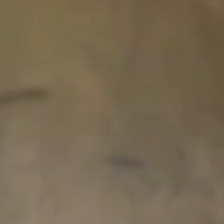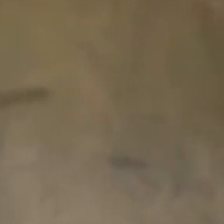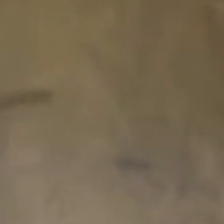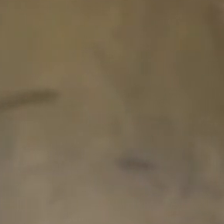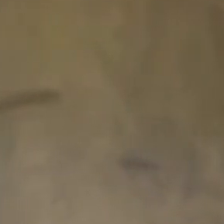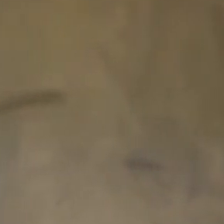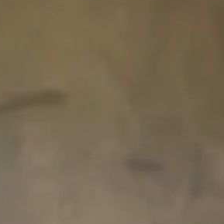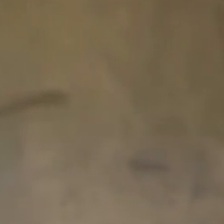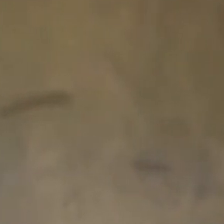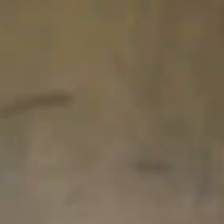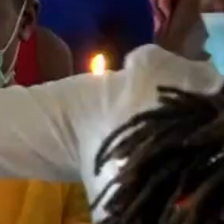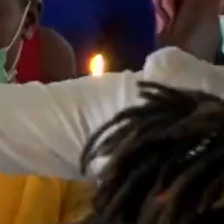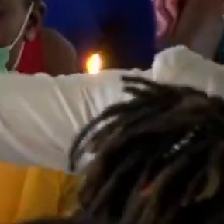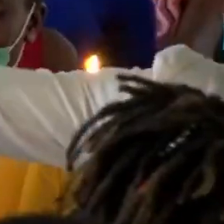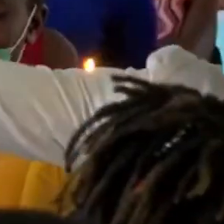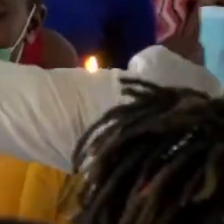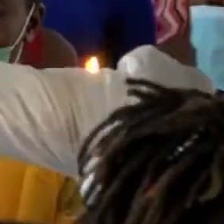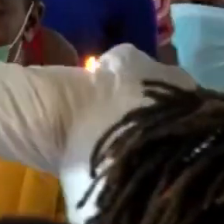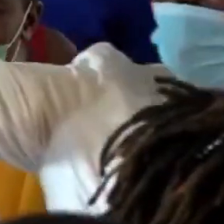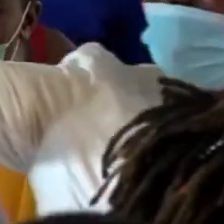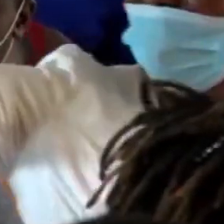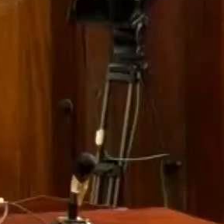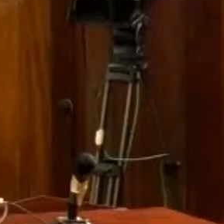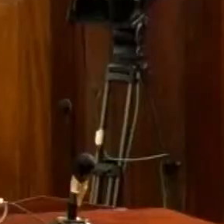Guidelines to pursuing your rights